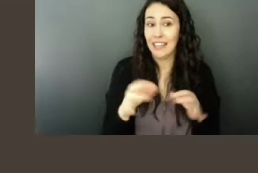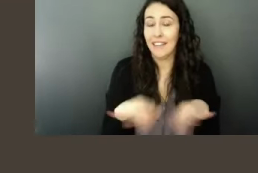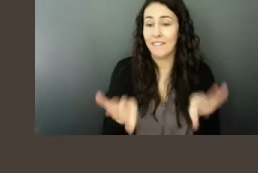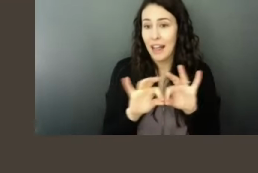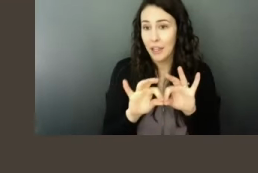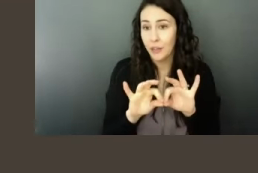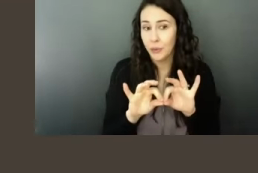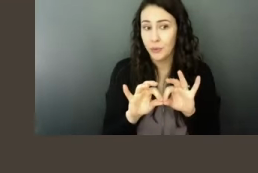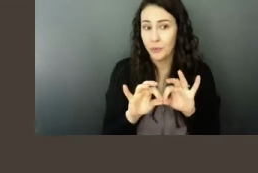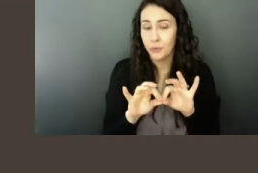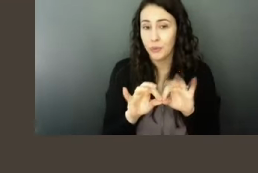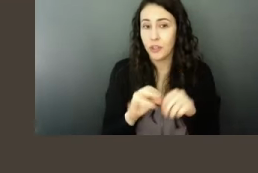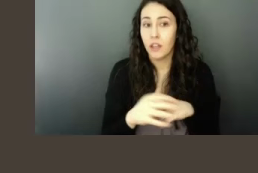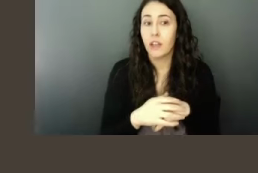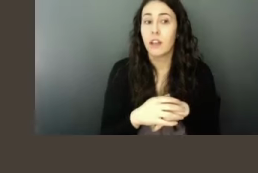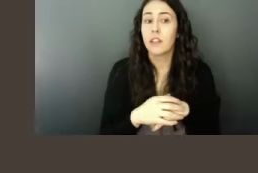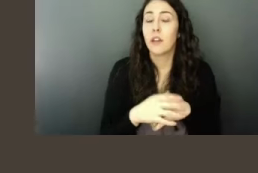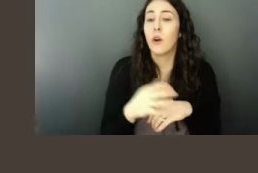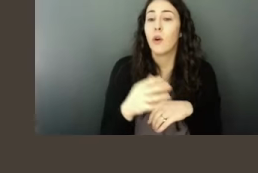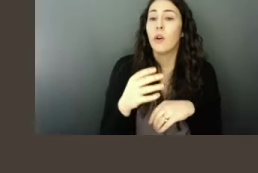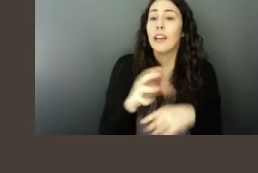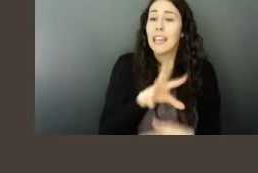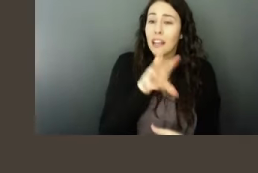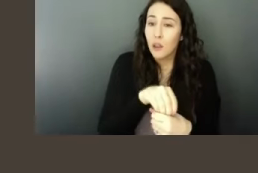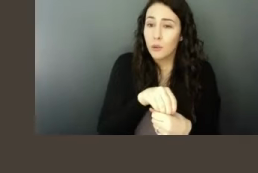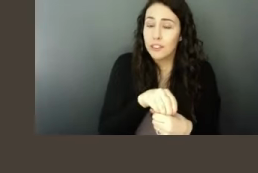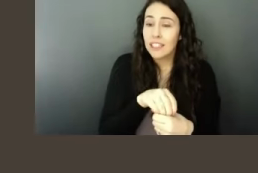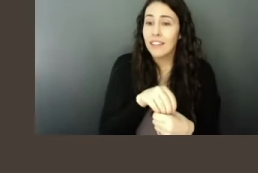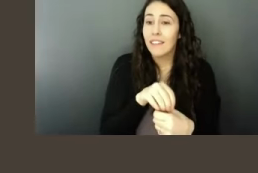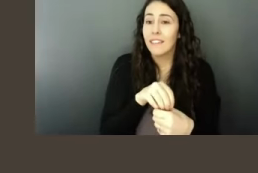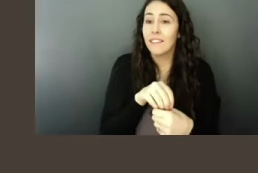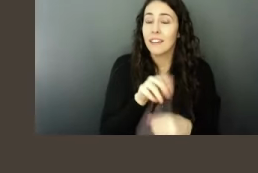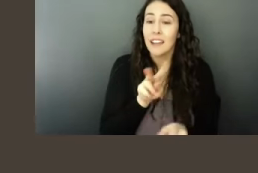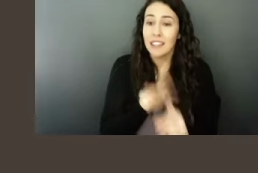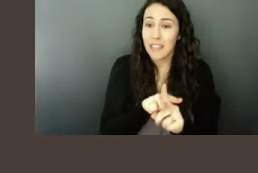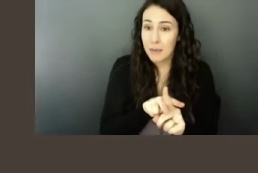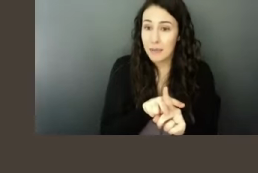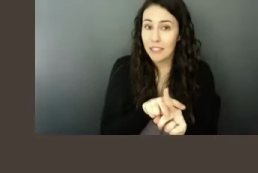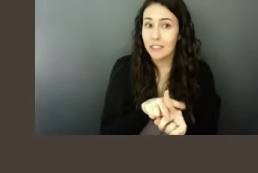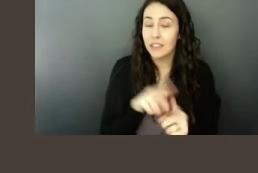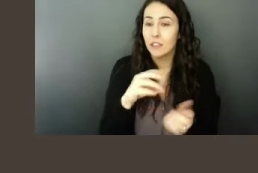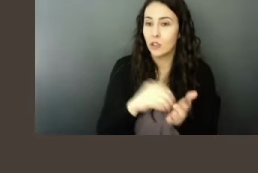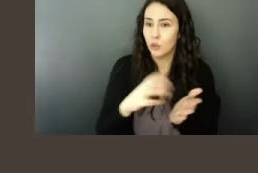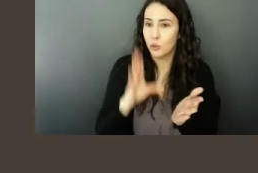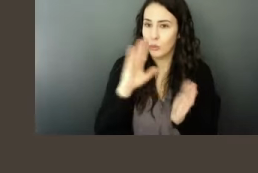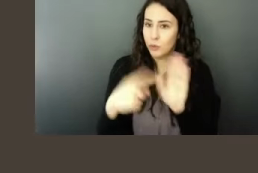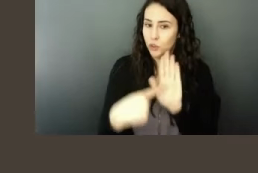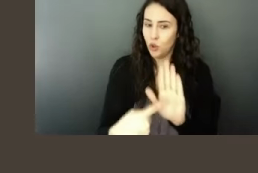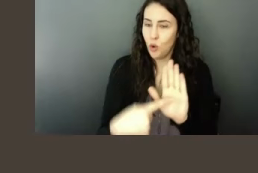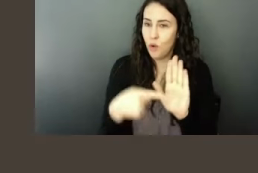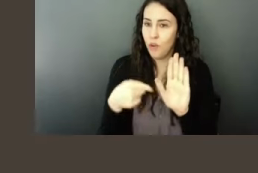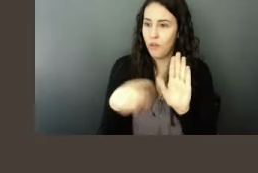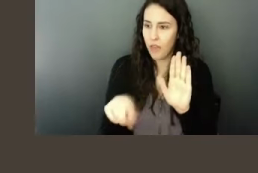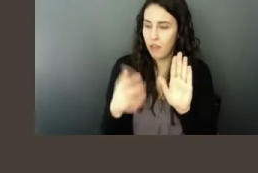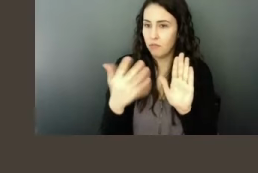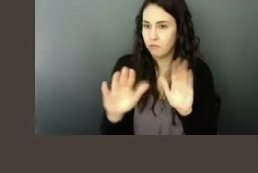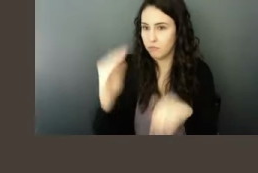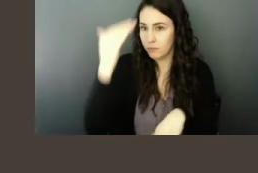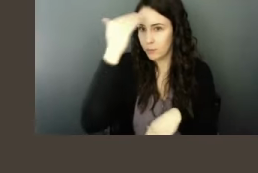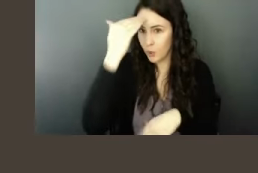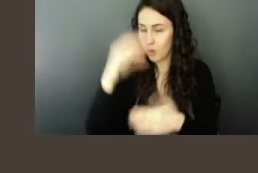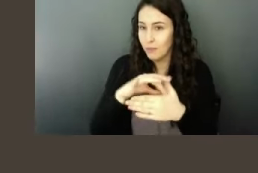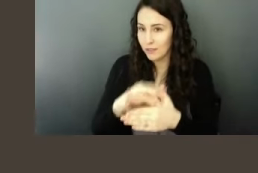again, the inclusive assignments, the students are going to demonstrate that they know the material because they're applying the content in a